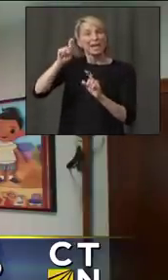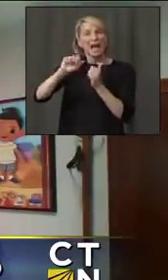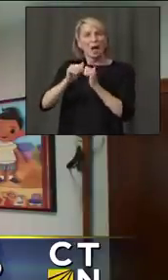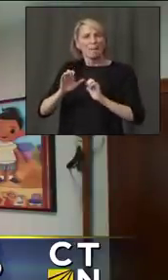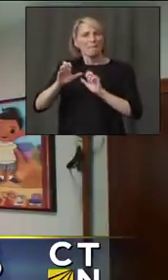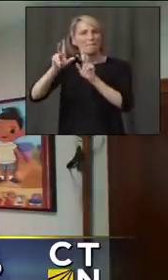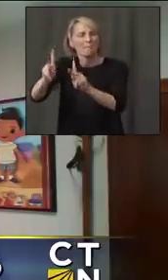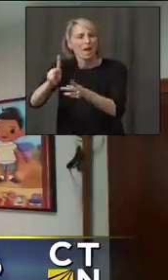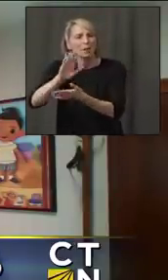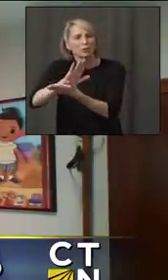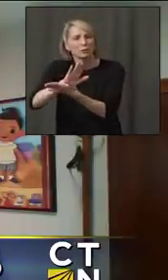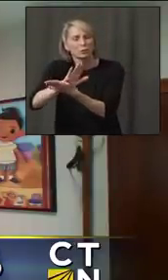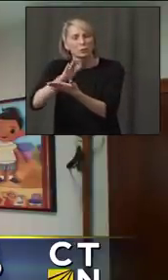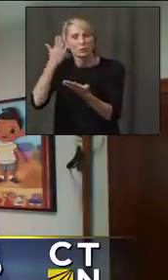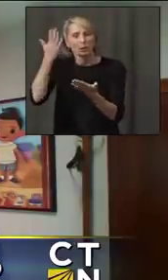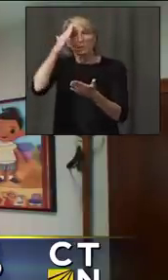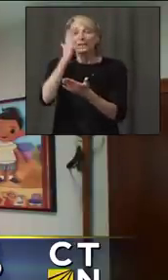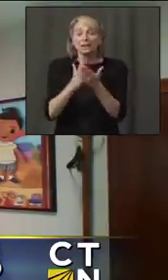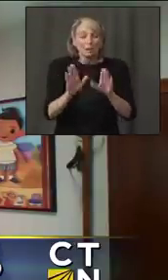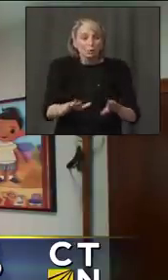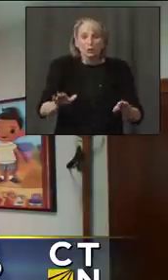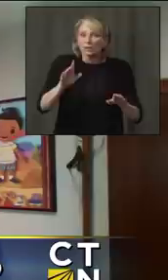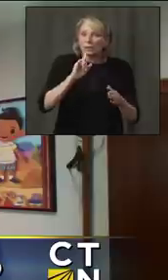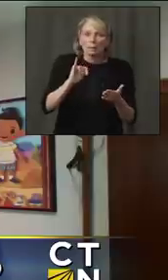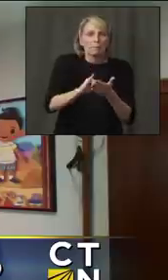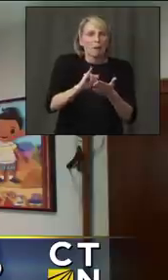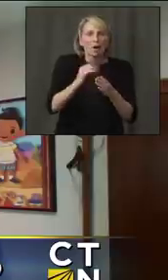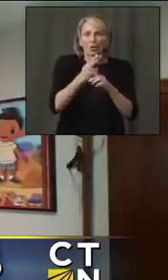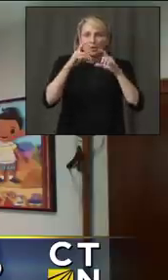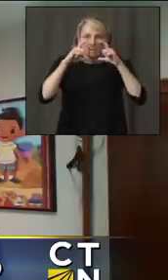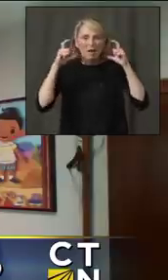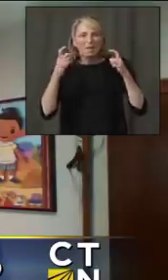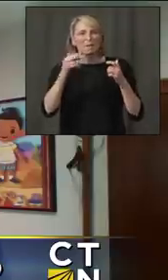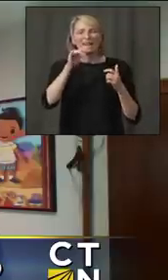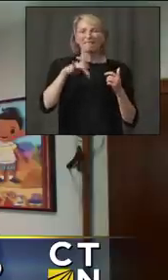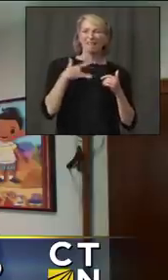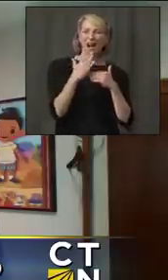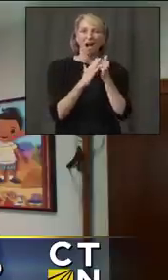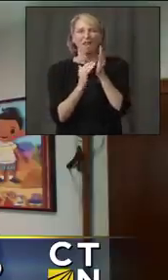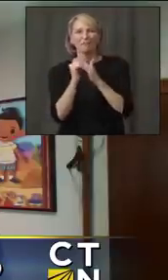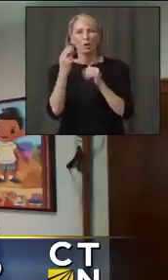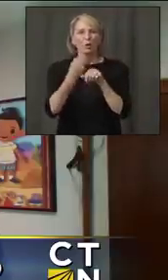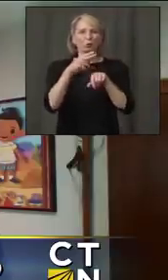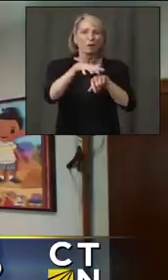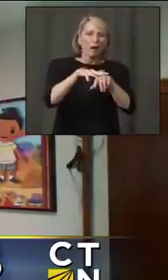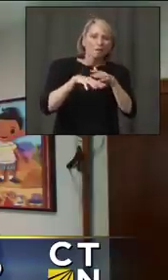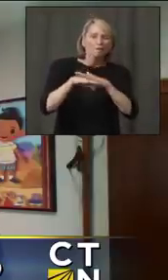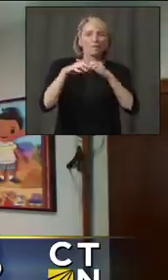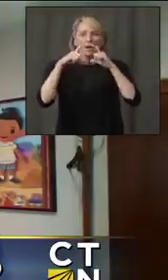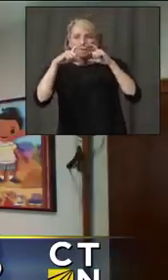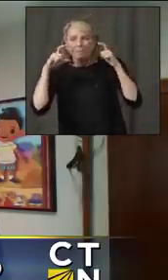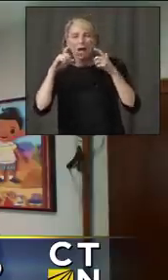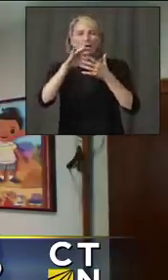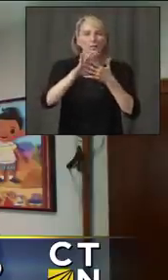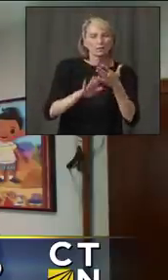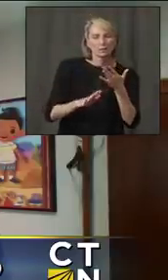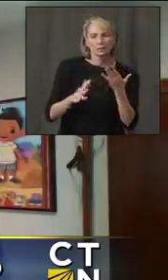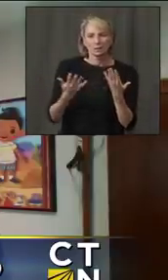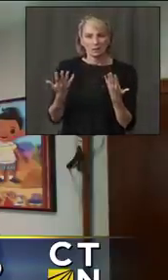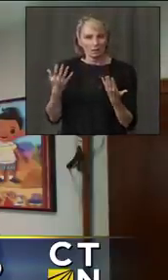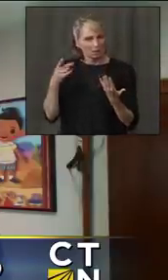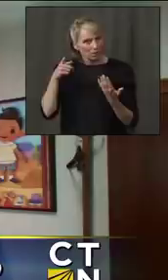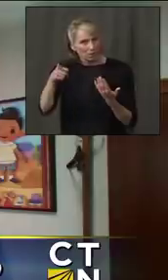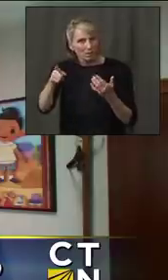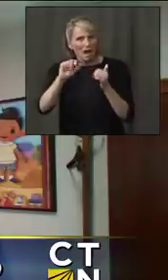who can't wear masks and feel uncomfortable with the PPE. What's being done to make sure that